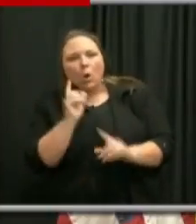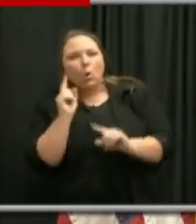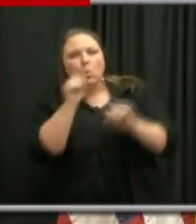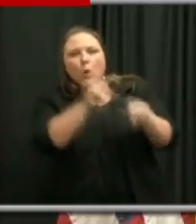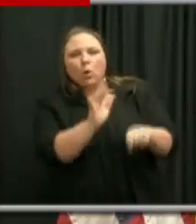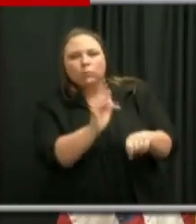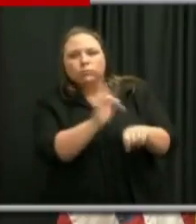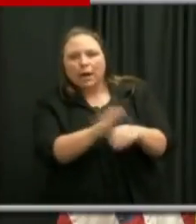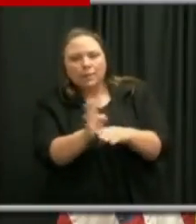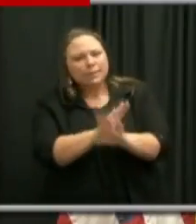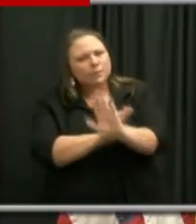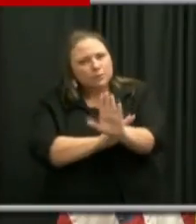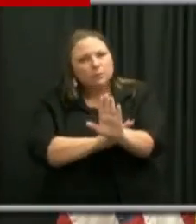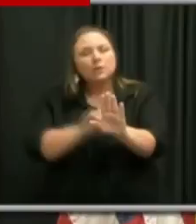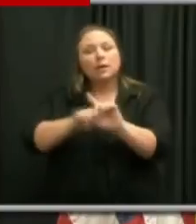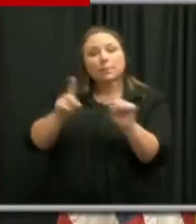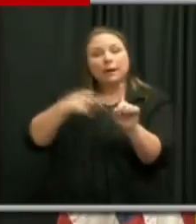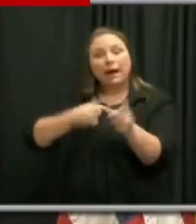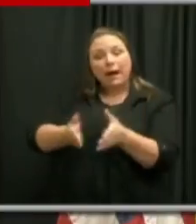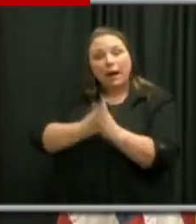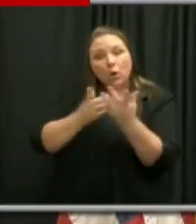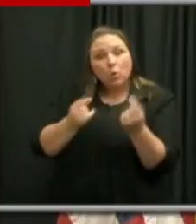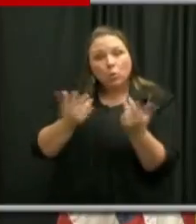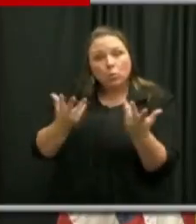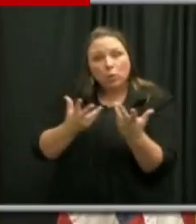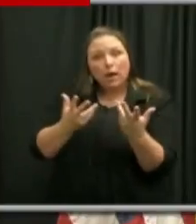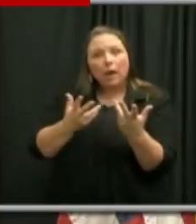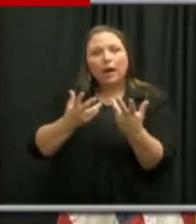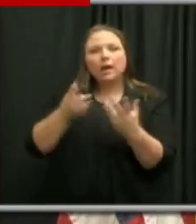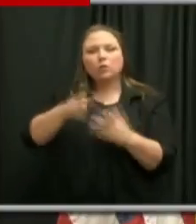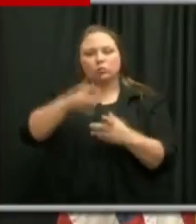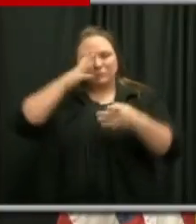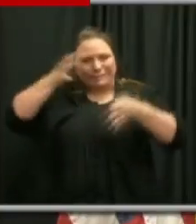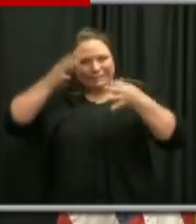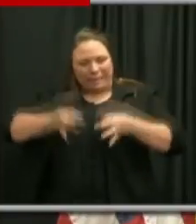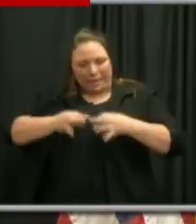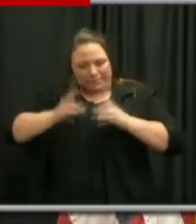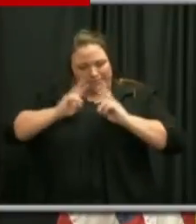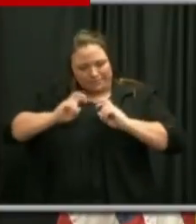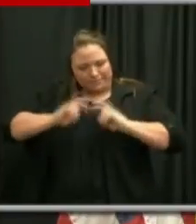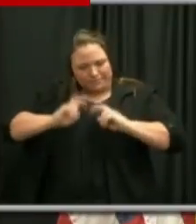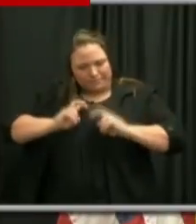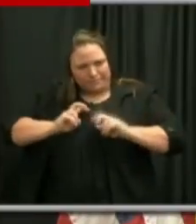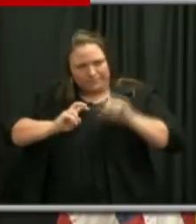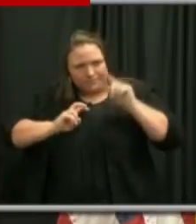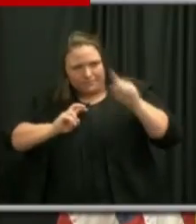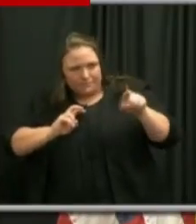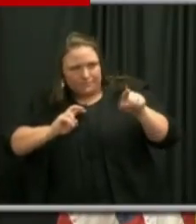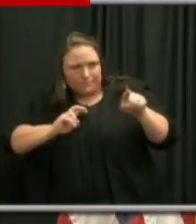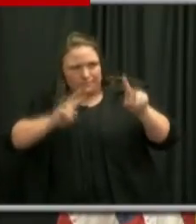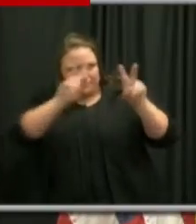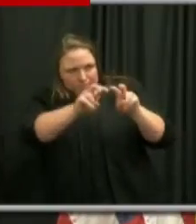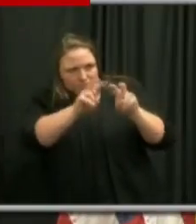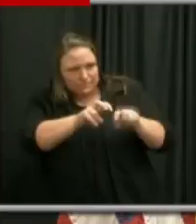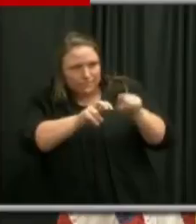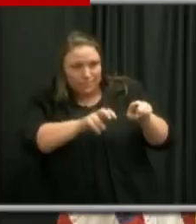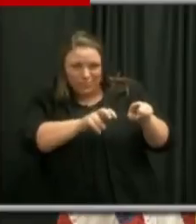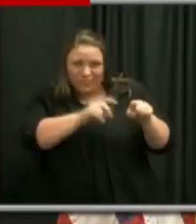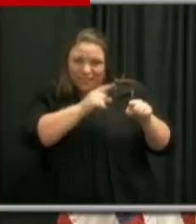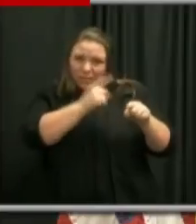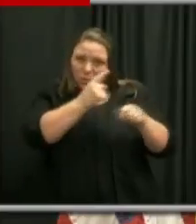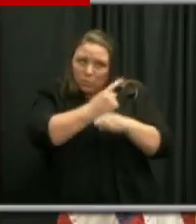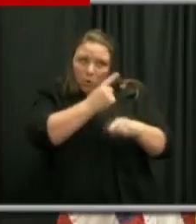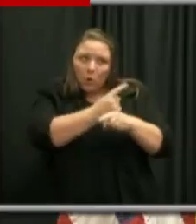me wrong. I am asking you to make an assessment of whether or not you think that facility has taken the appropriate steps to protect